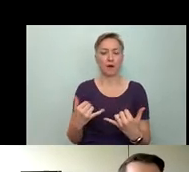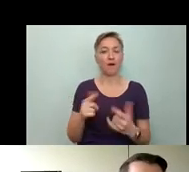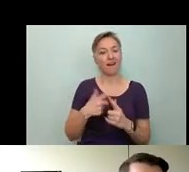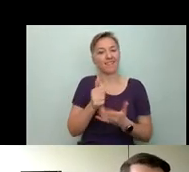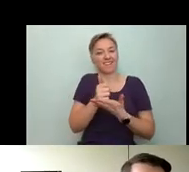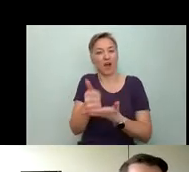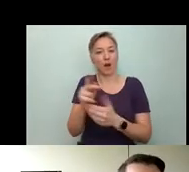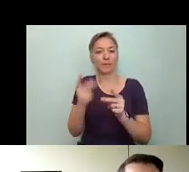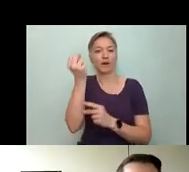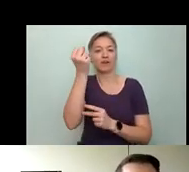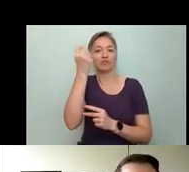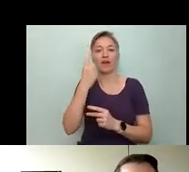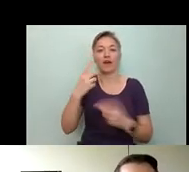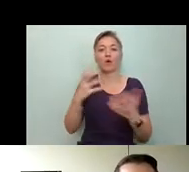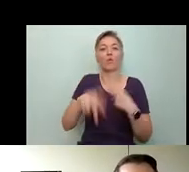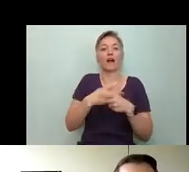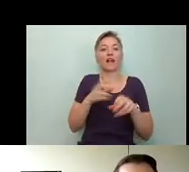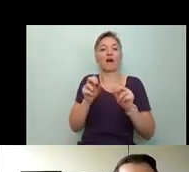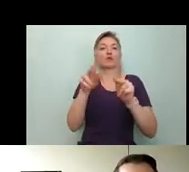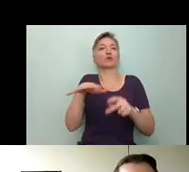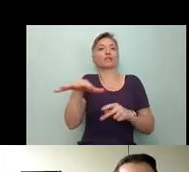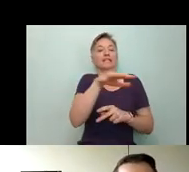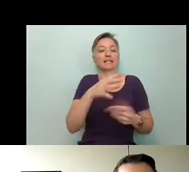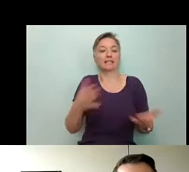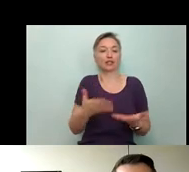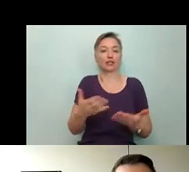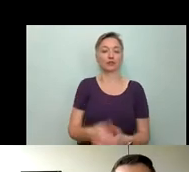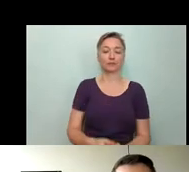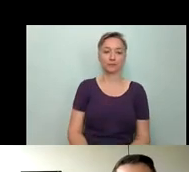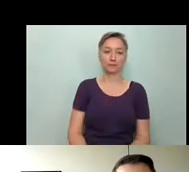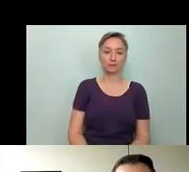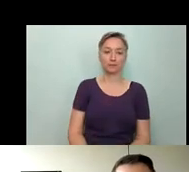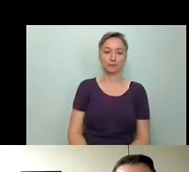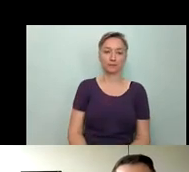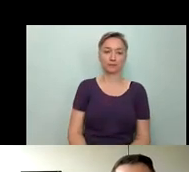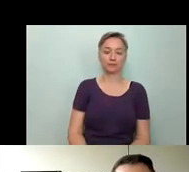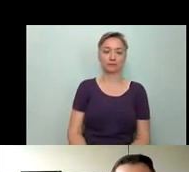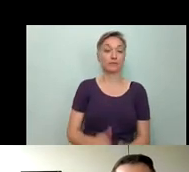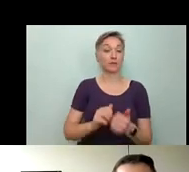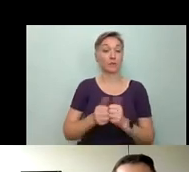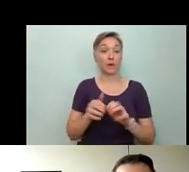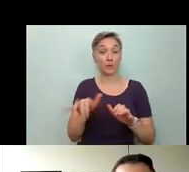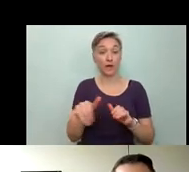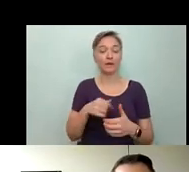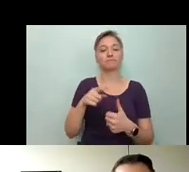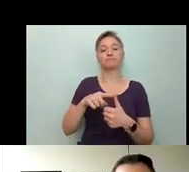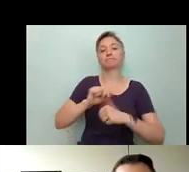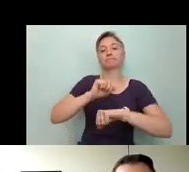the opportunity then that exists here as an organization. So we'll do this by creating a structure for employees